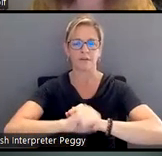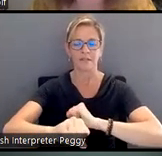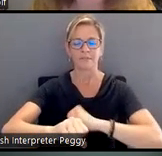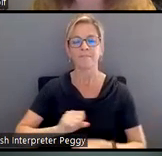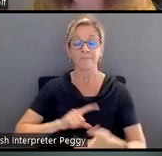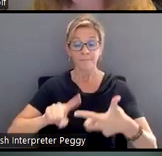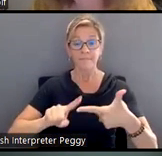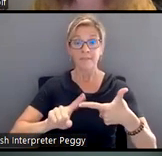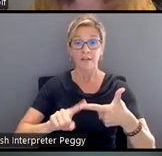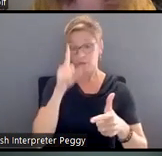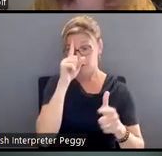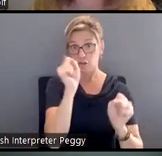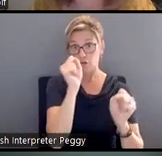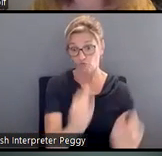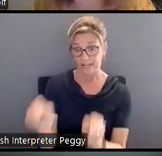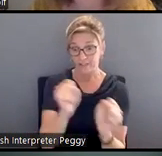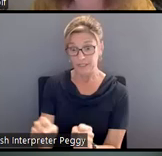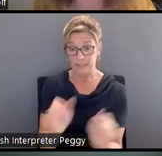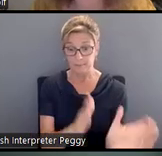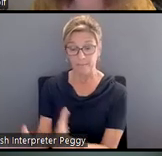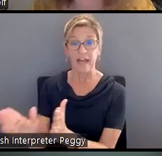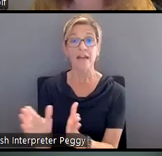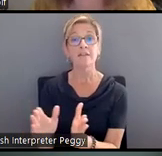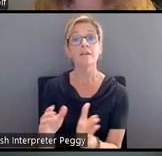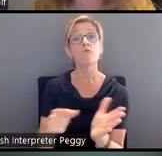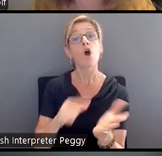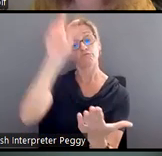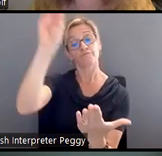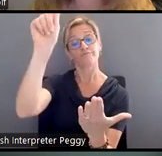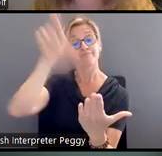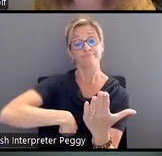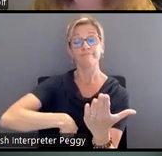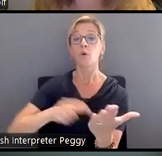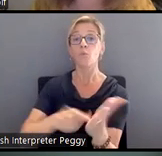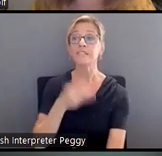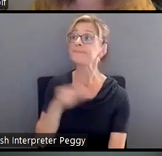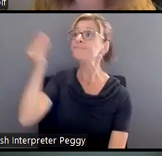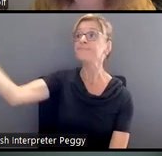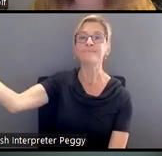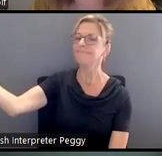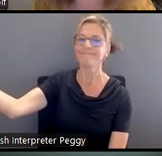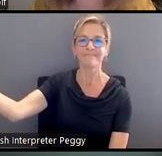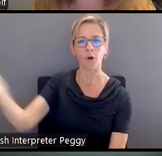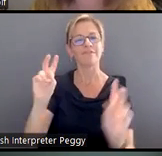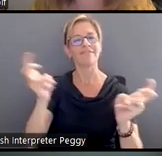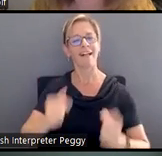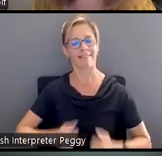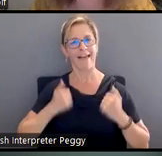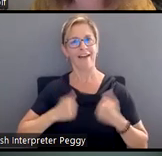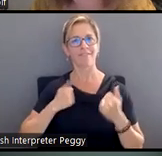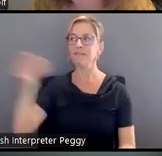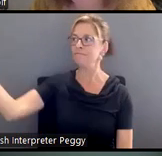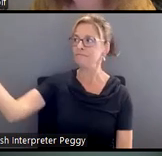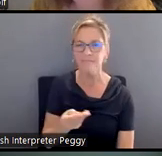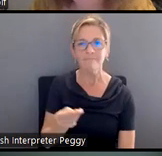document. A strategy plan is not something you create and then just stick on a shelf. It's a living document that you